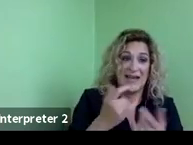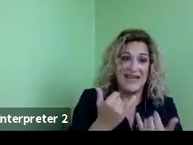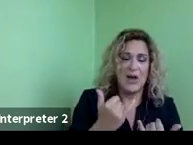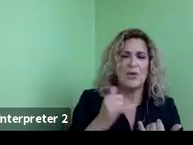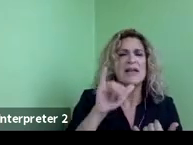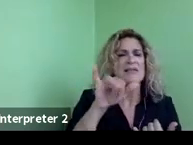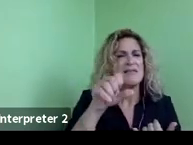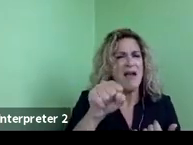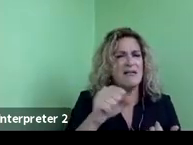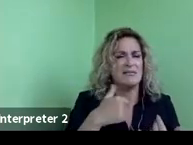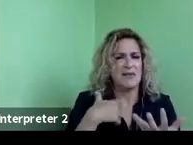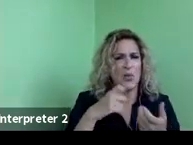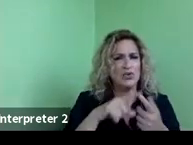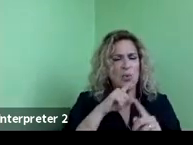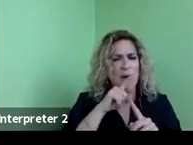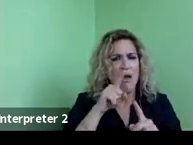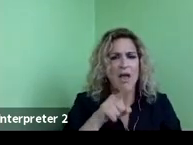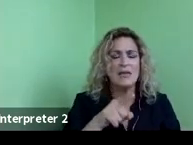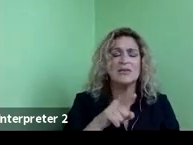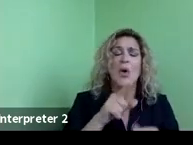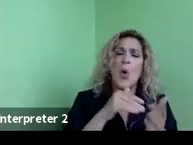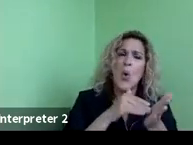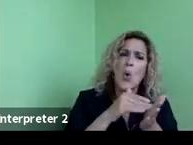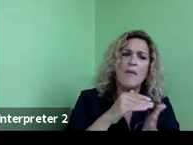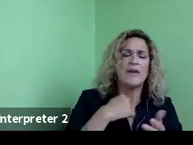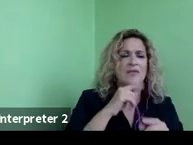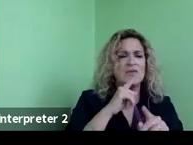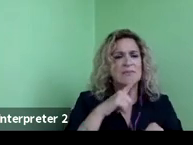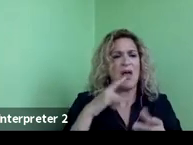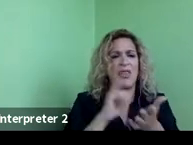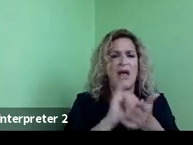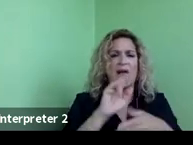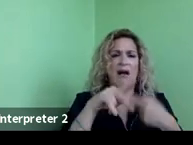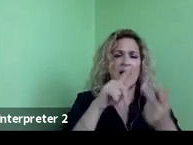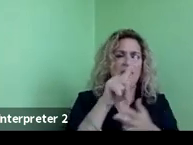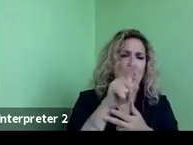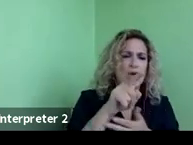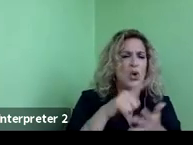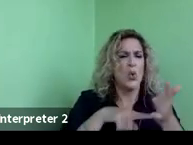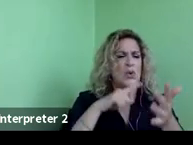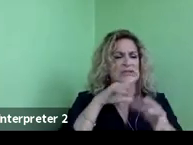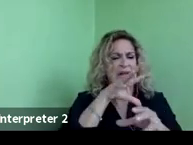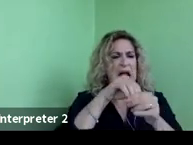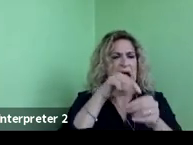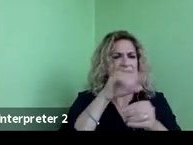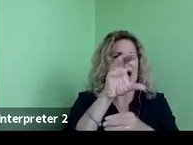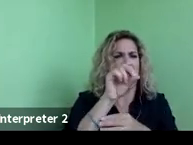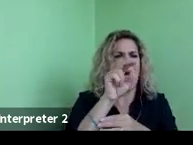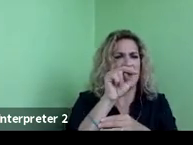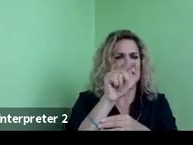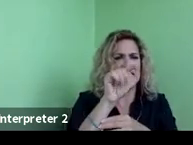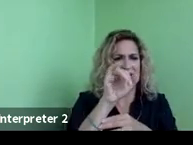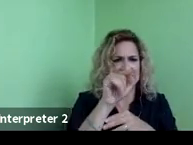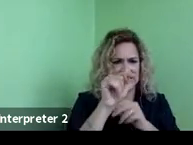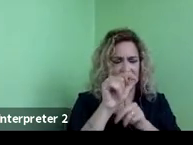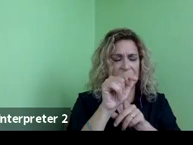I asked a few times in the chat box, what is the context? And it's one of the reasons that I think maybe we